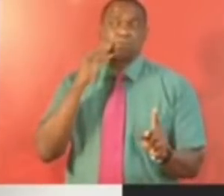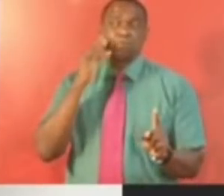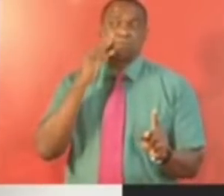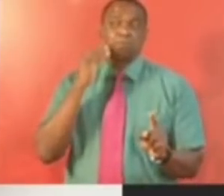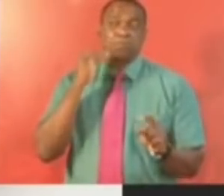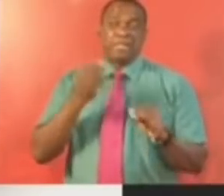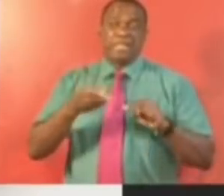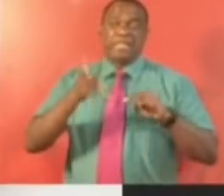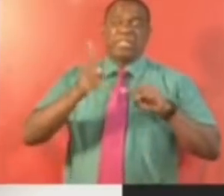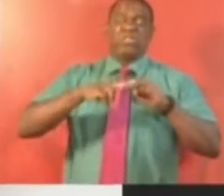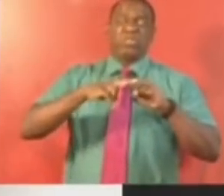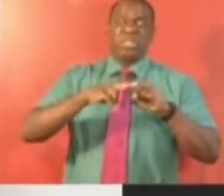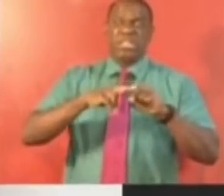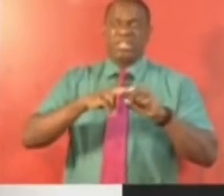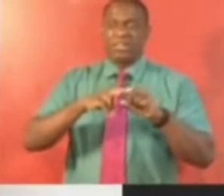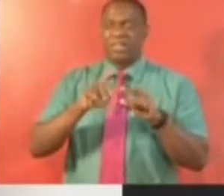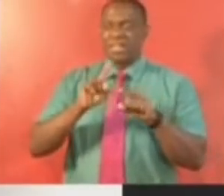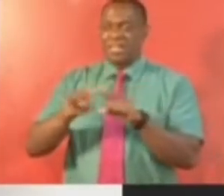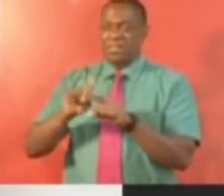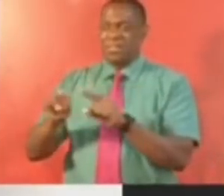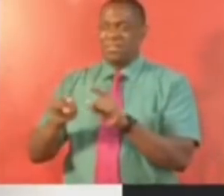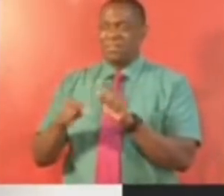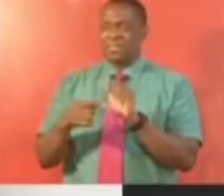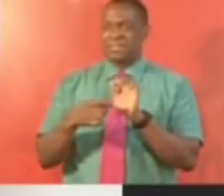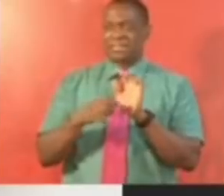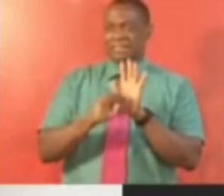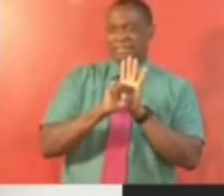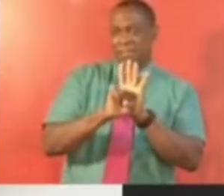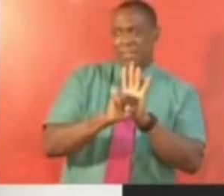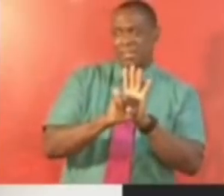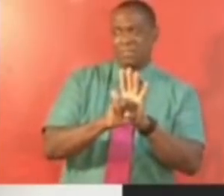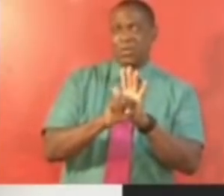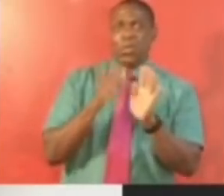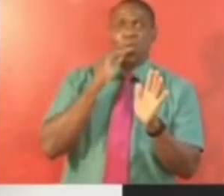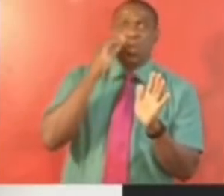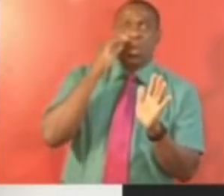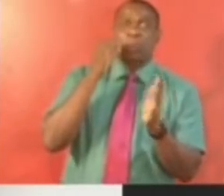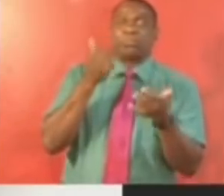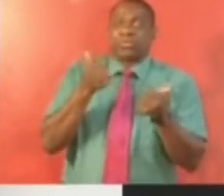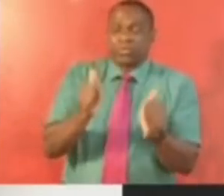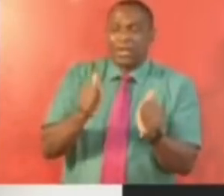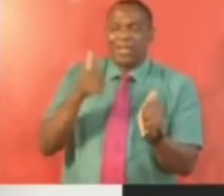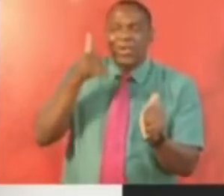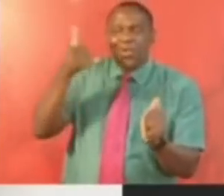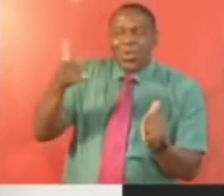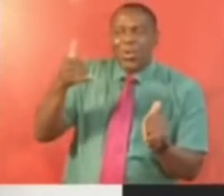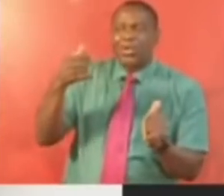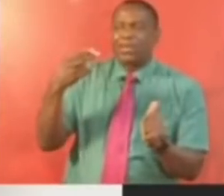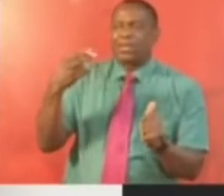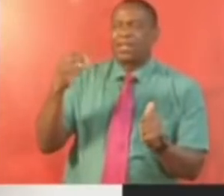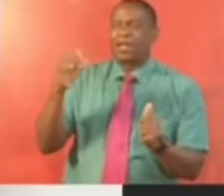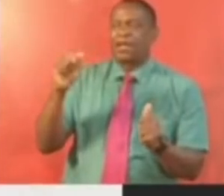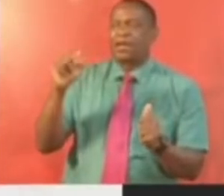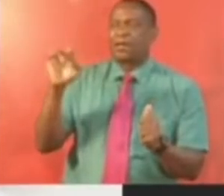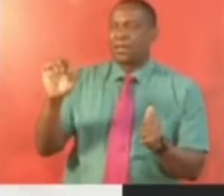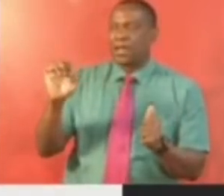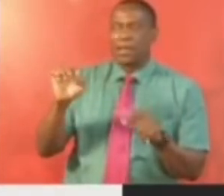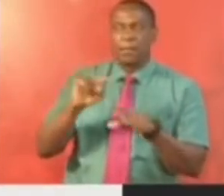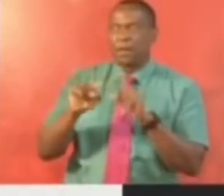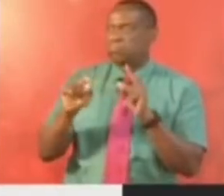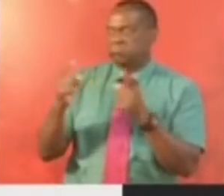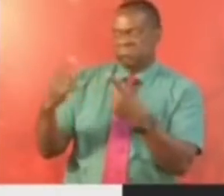escalation of symptoms at home. And when they try to call the hotline, they're not getting a response. So if we can also get an update on what